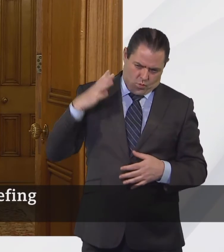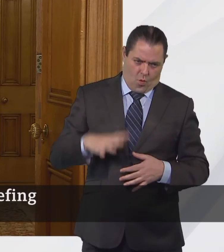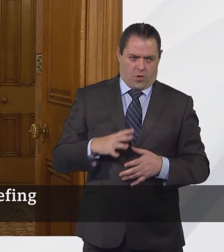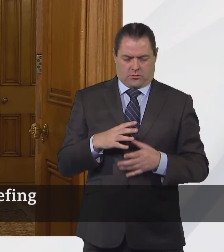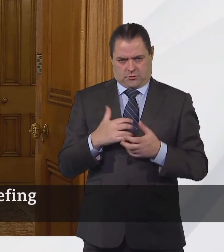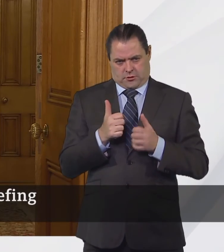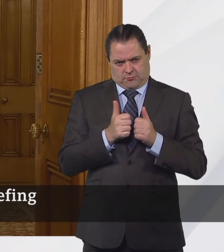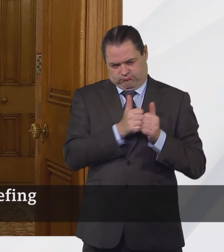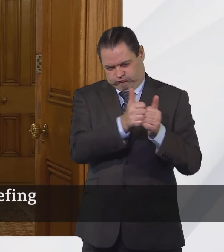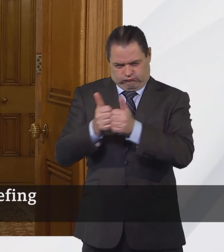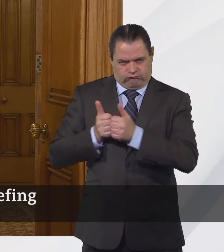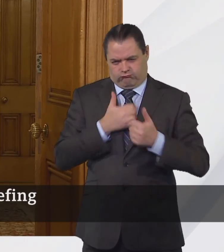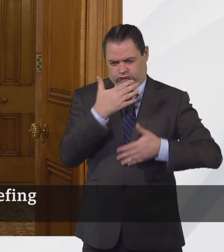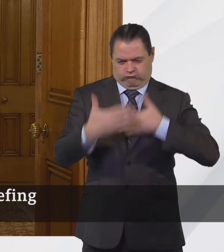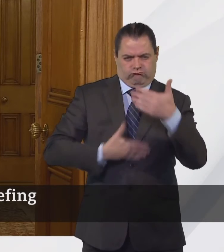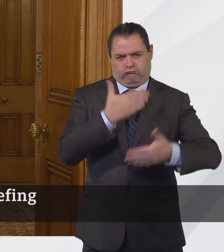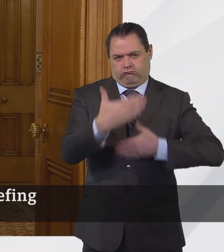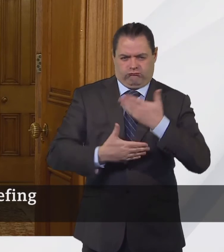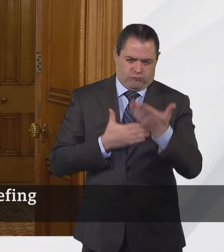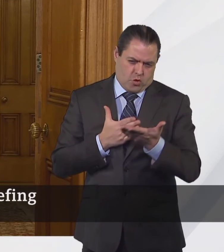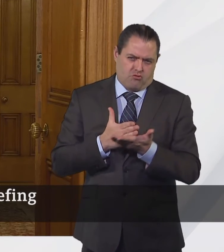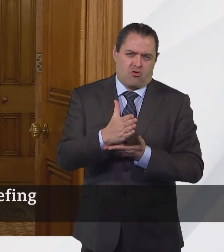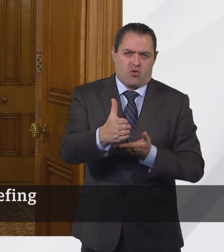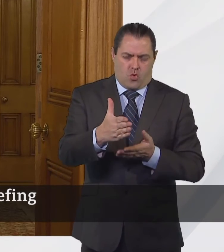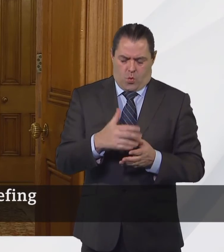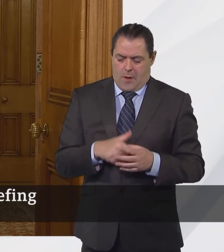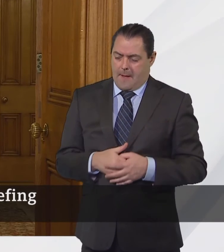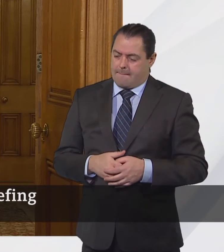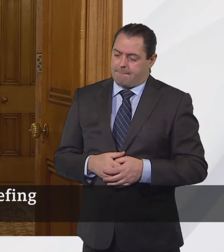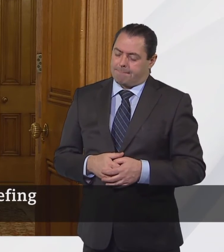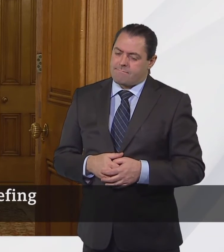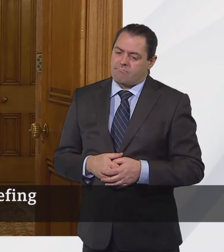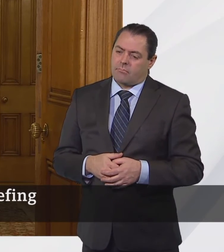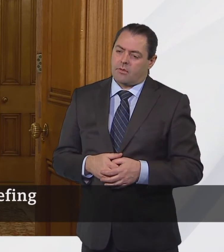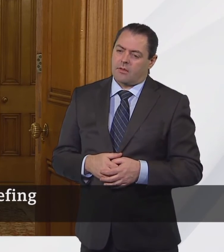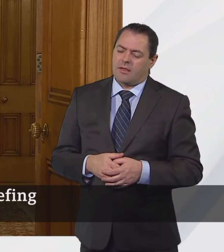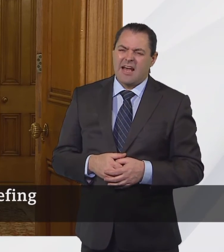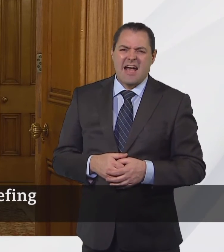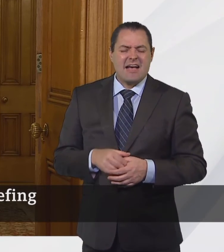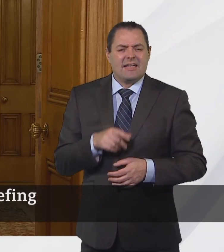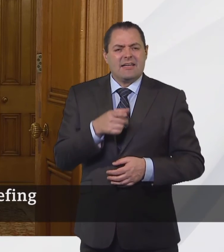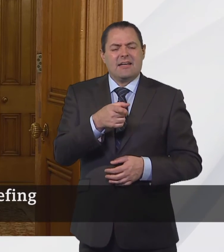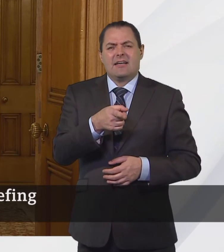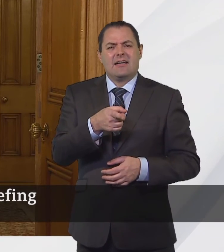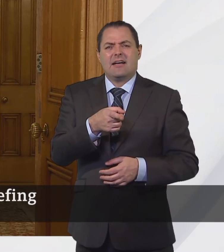And it's also got to be stressed that it's only part of the panoply of